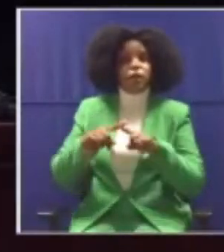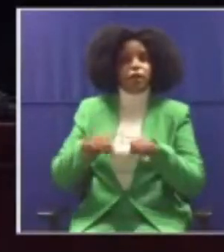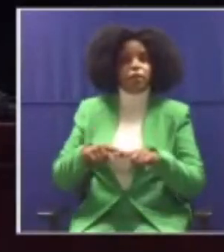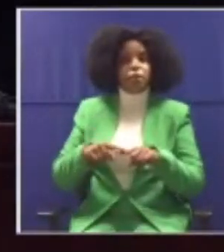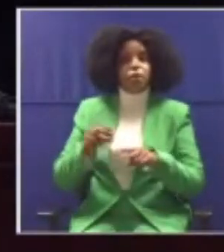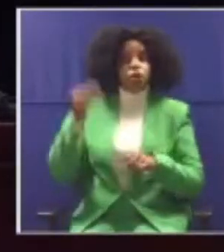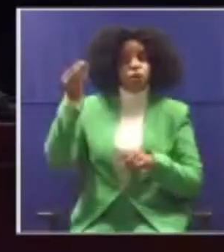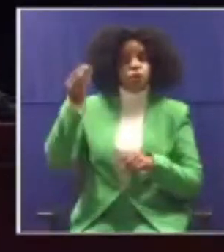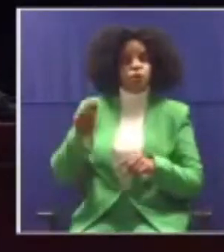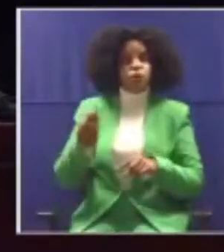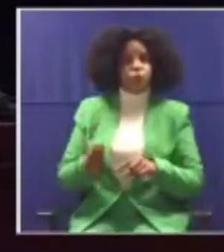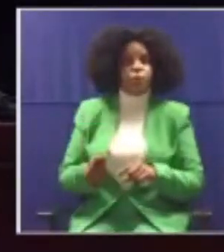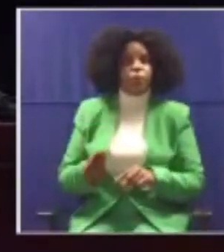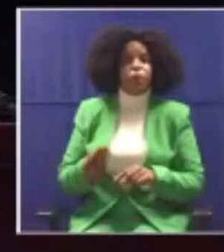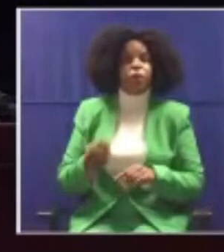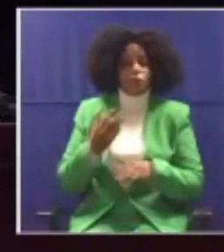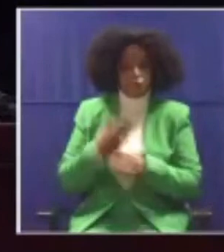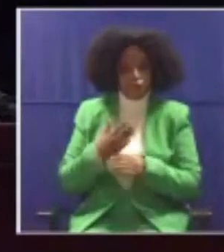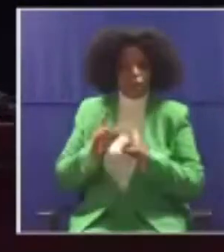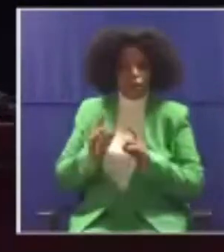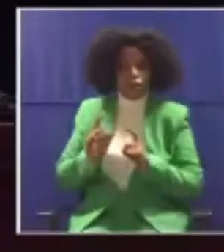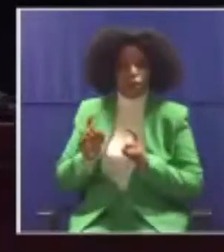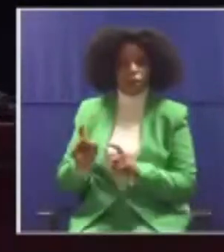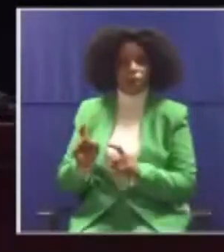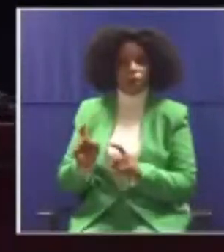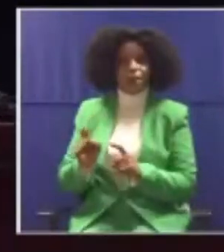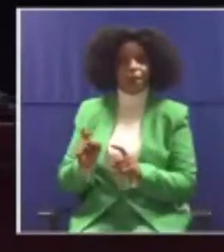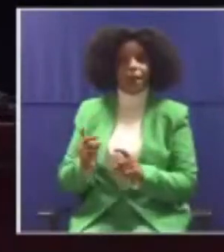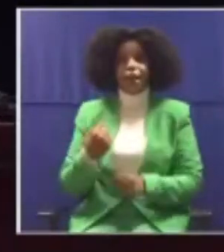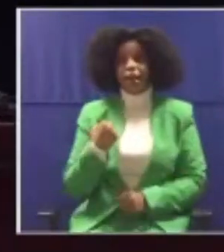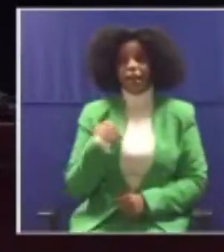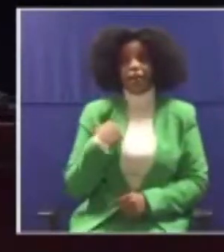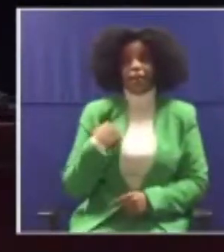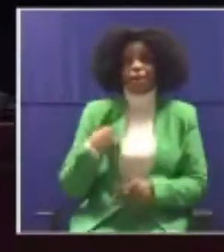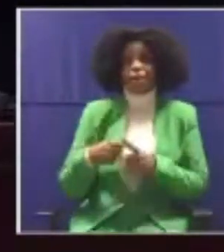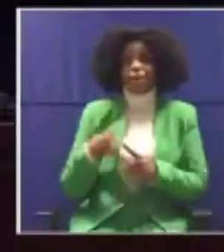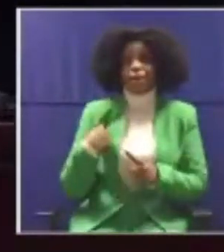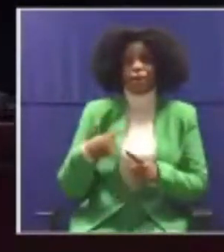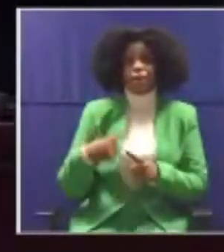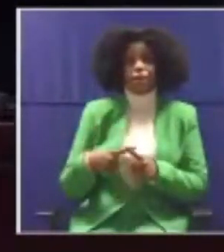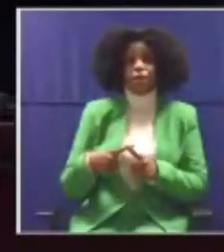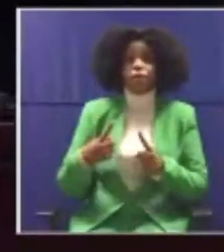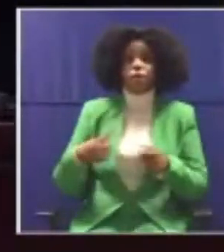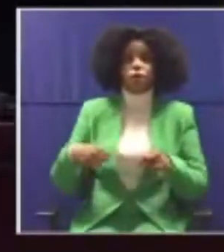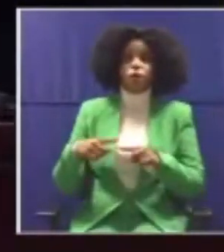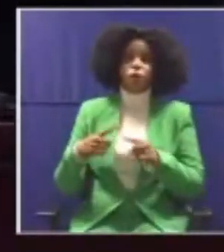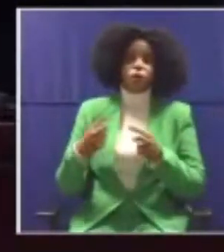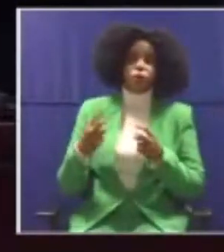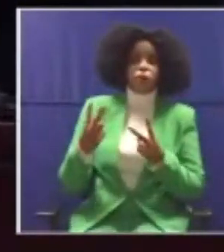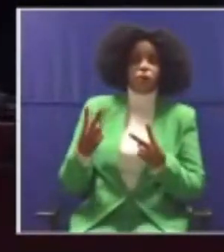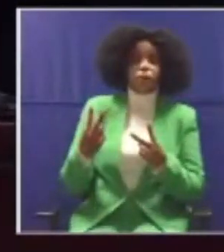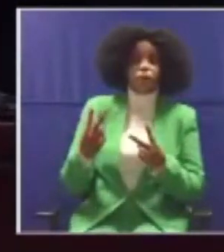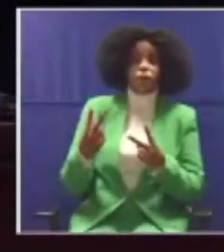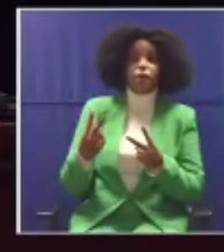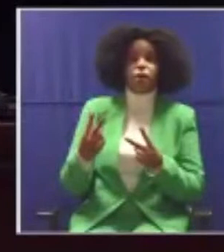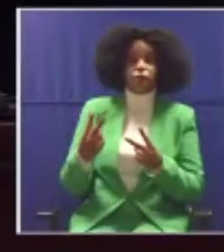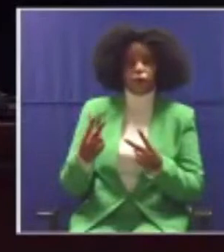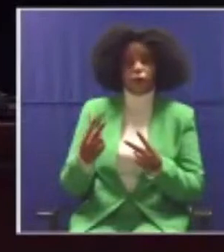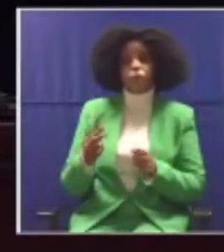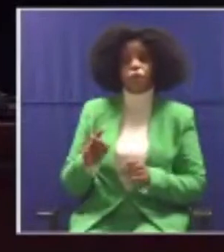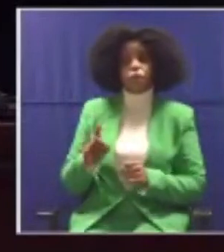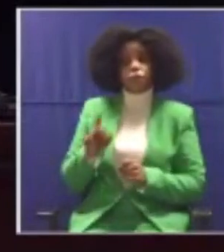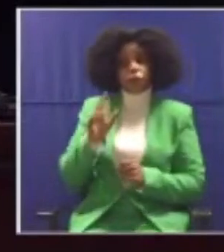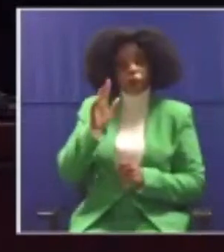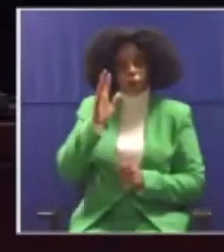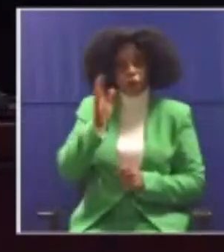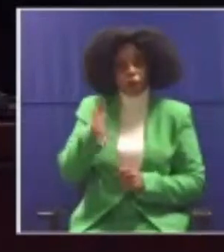And that of late, in fact, the moral regeneration movement have indicated that they would